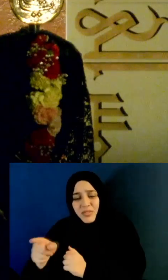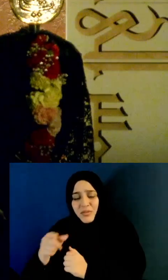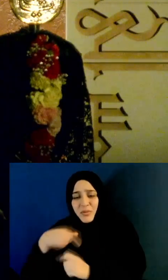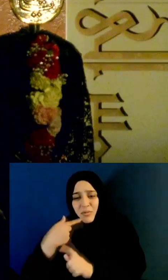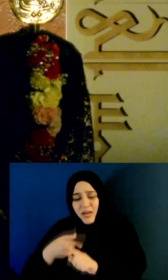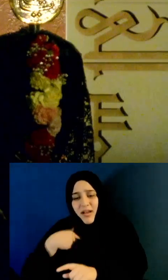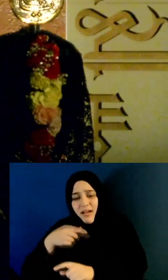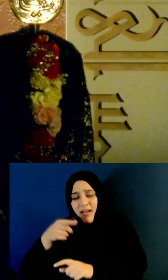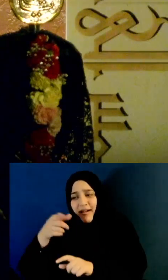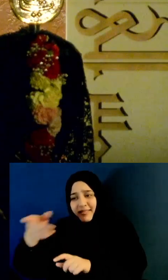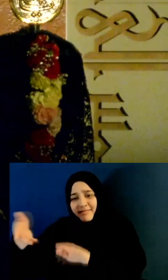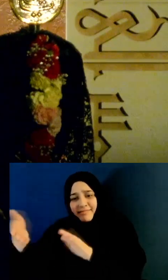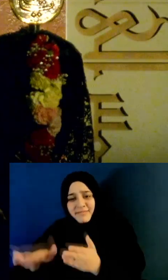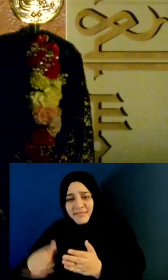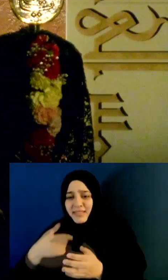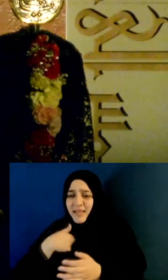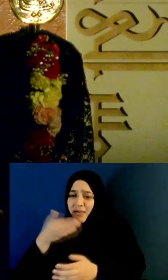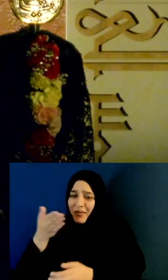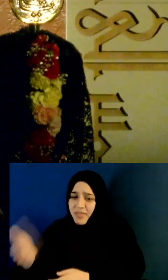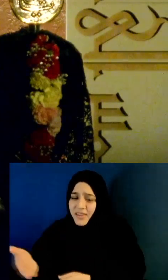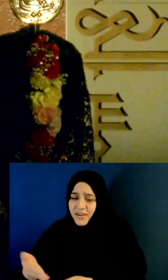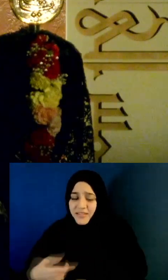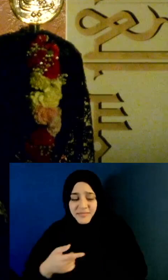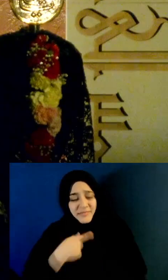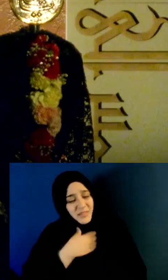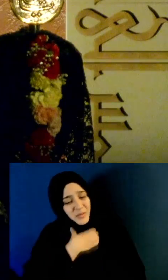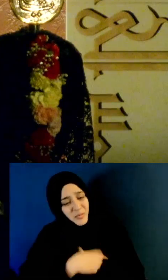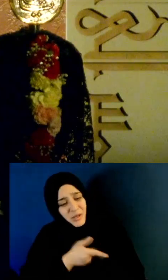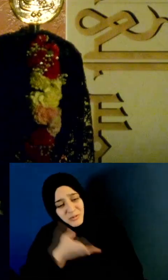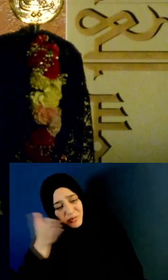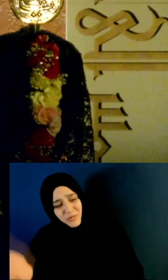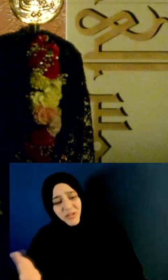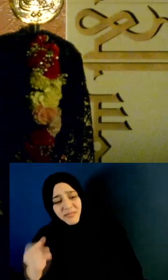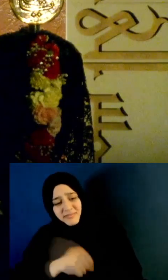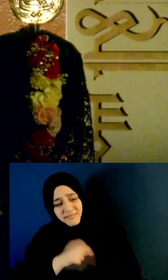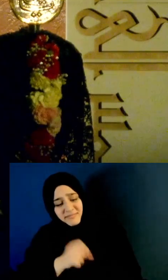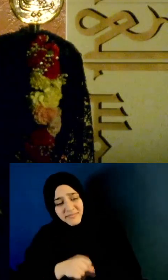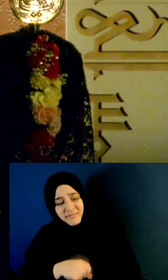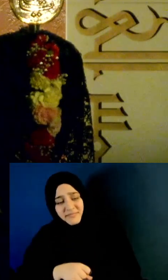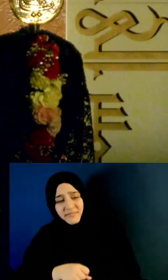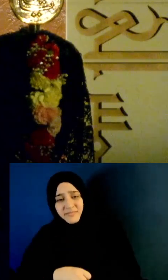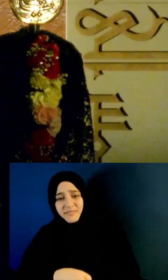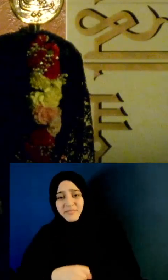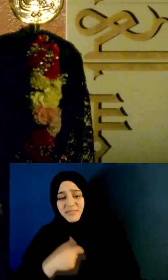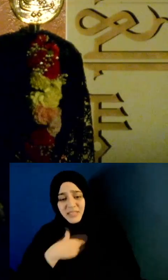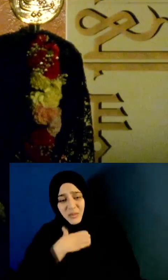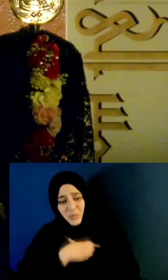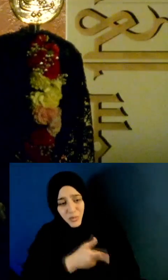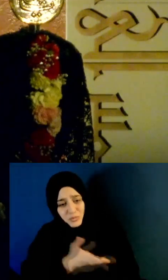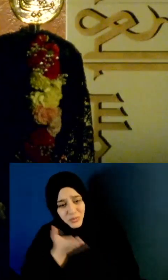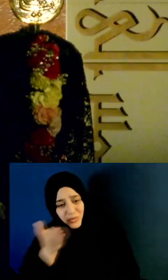I said, "Abbas, I wish you were there when the enemy sat on the chest of Aba Abdullah."